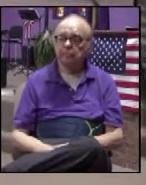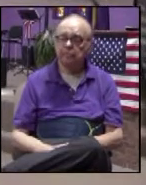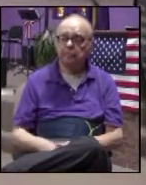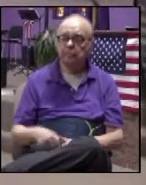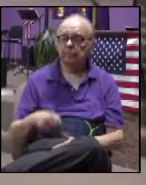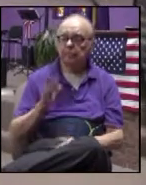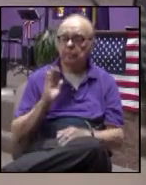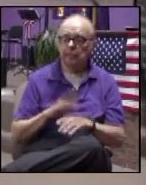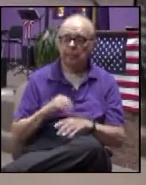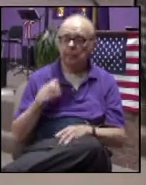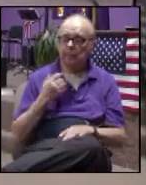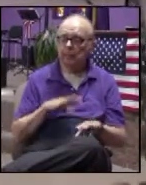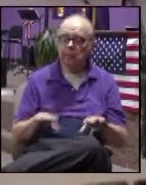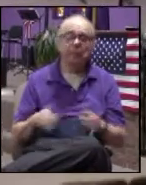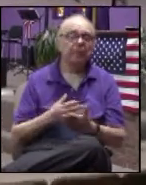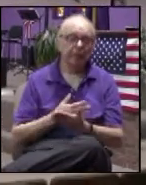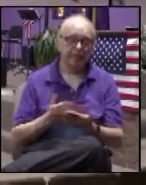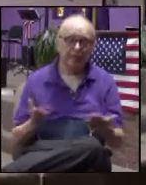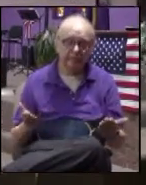God calls us to do stuff.